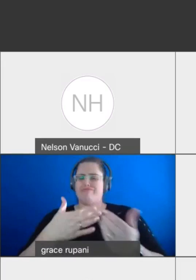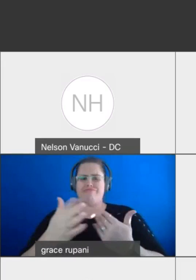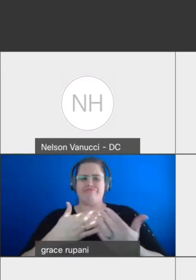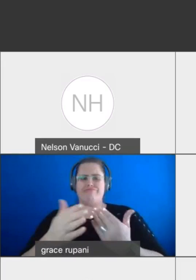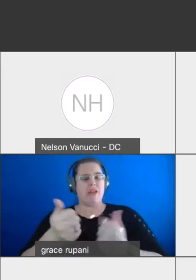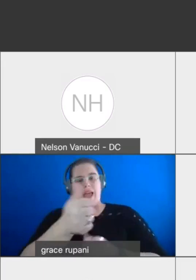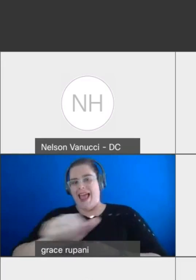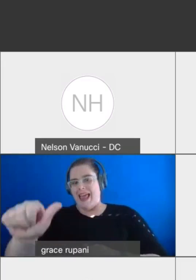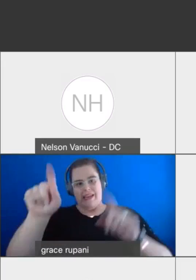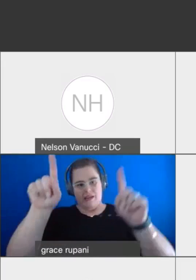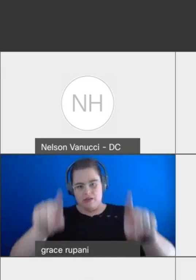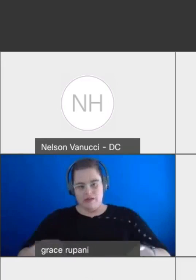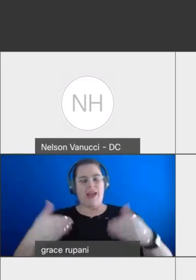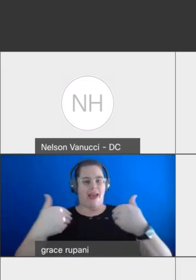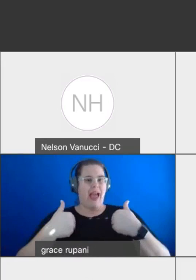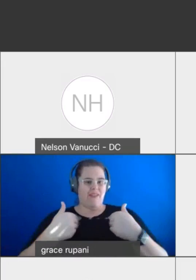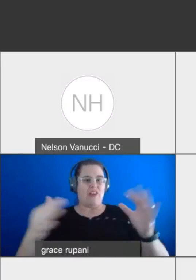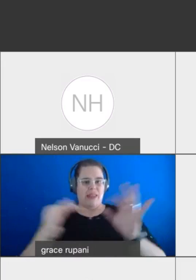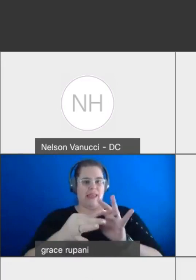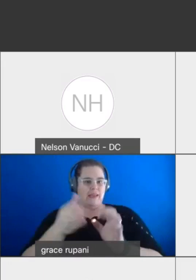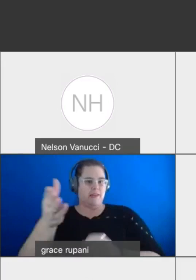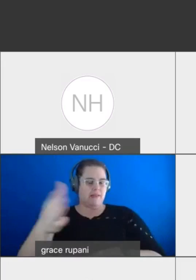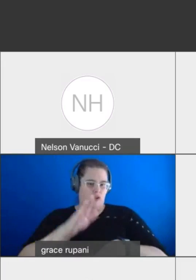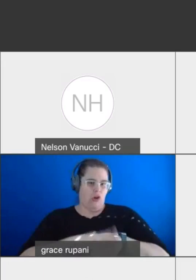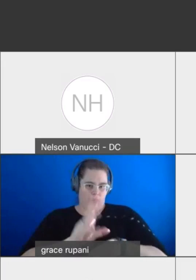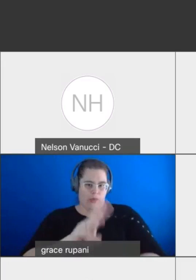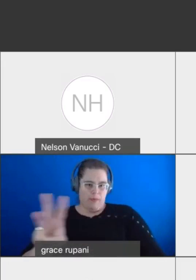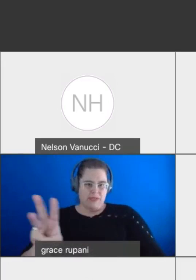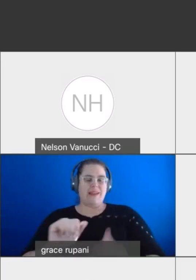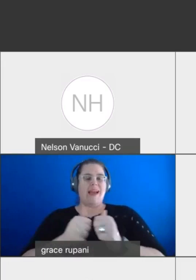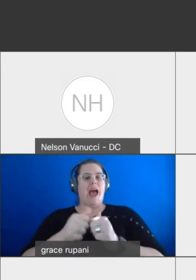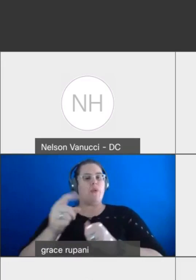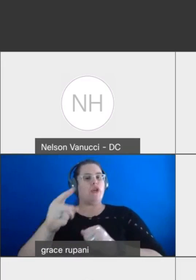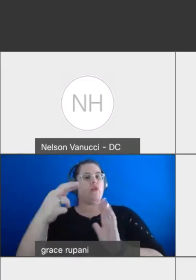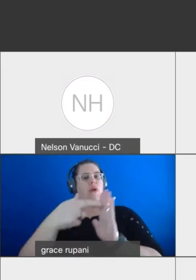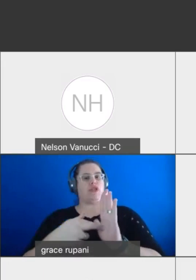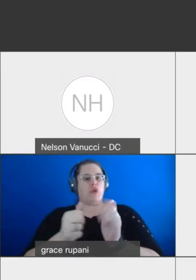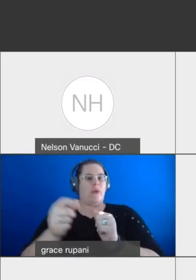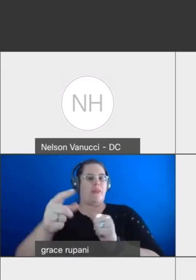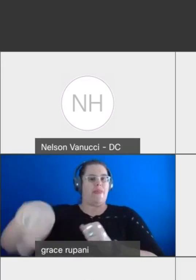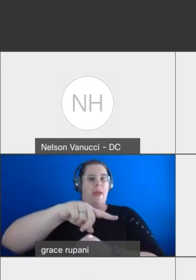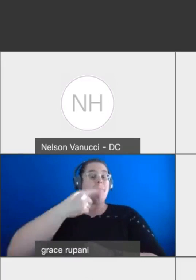there's a link for each of those and how you register them for vaccine.